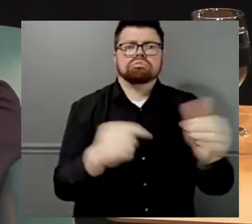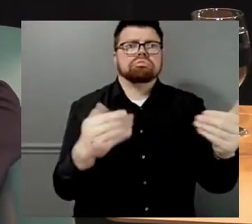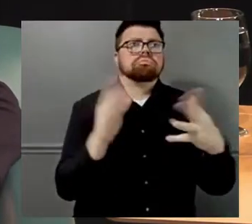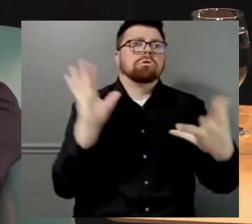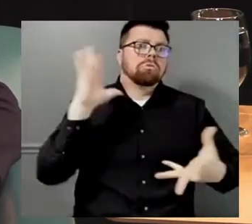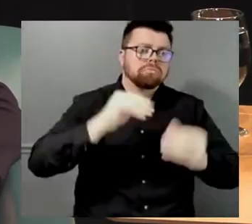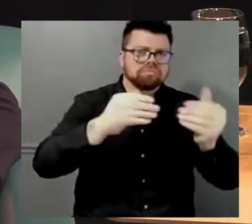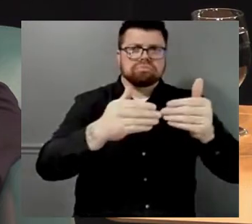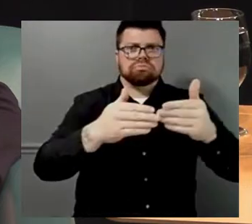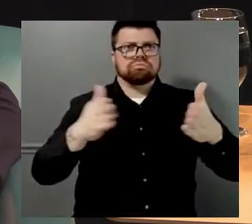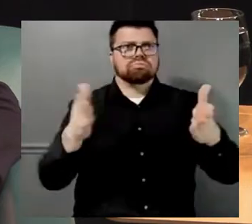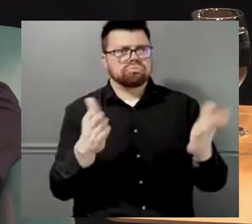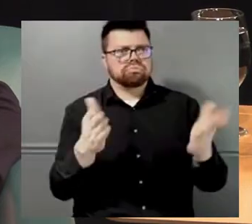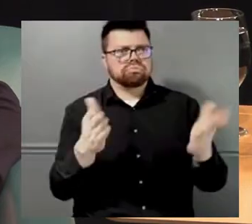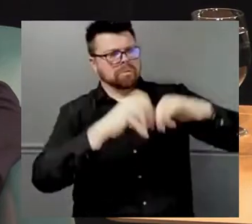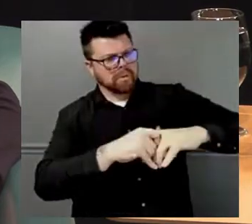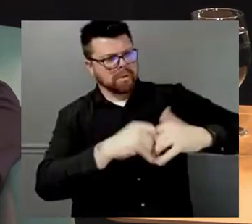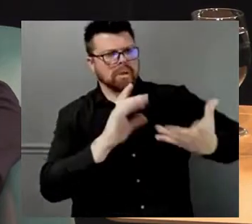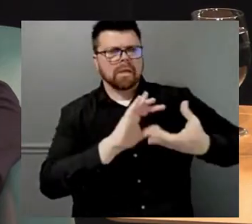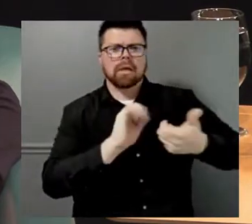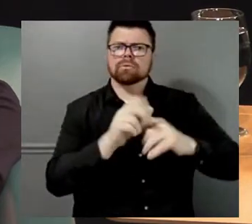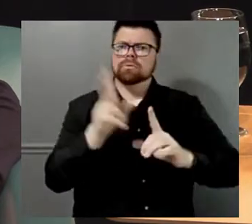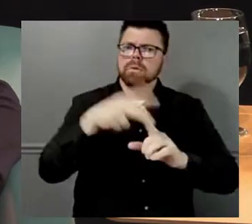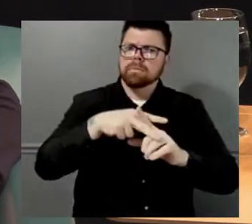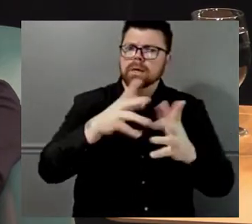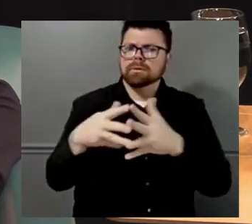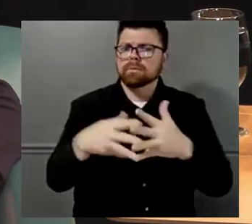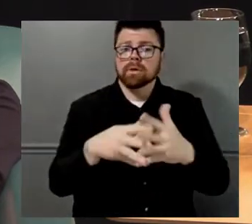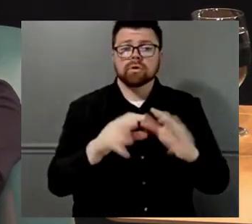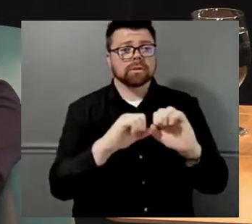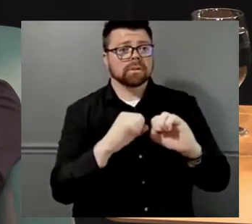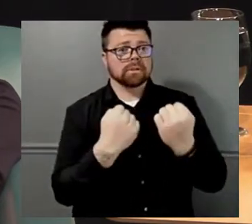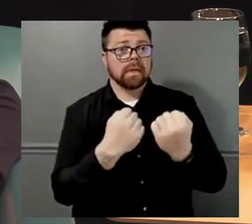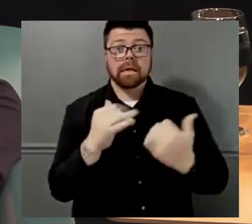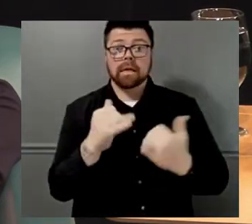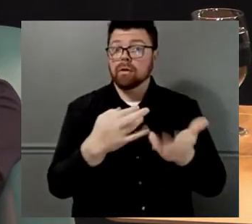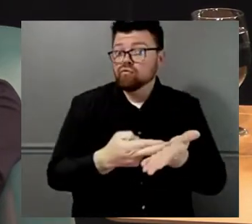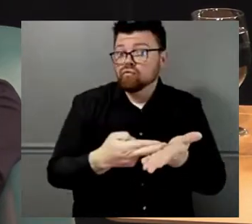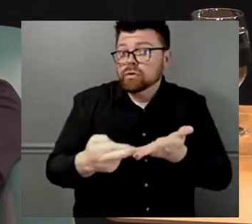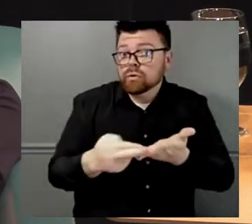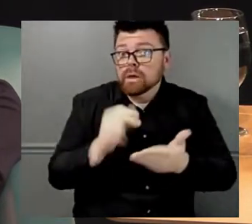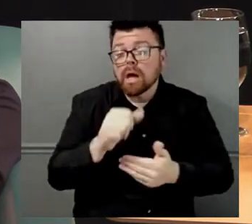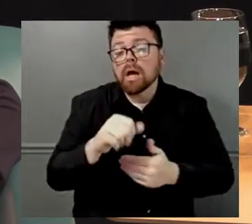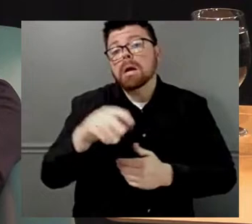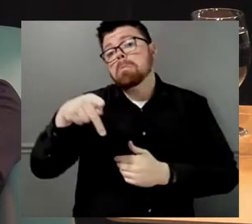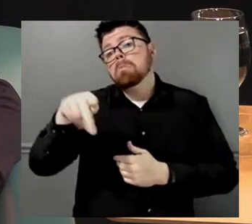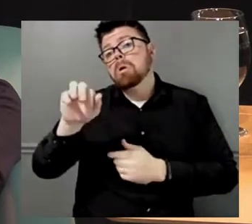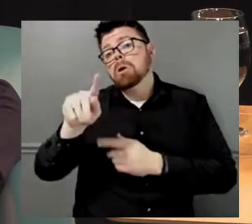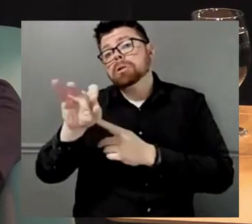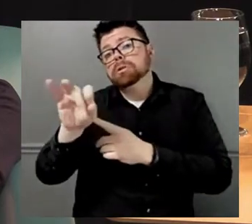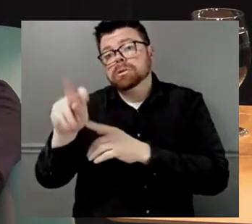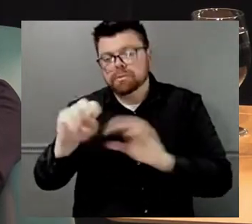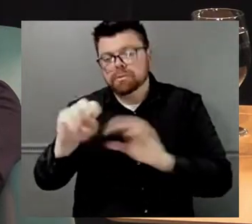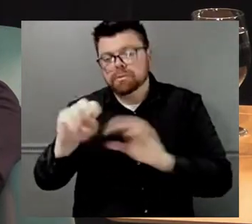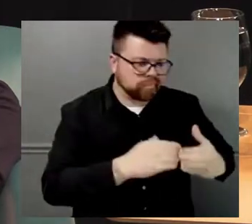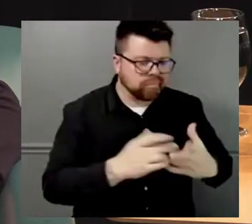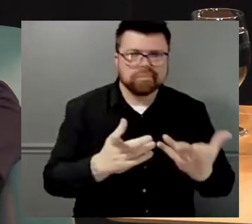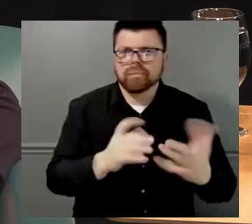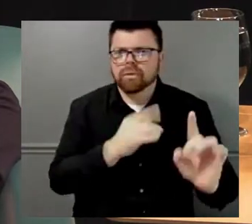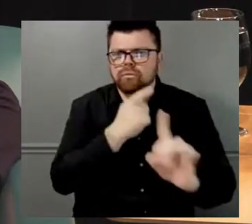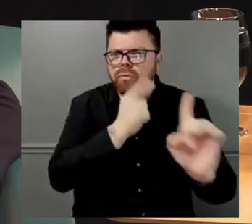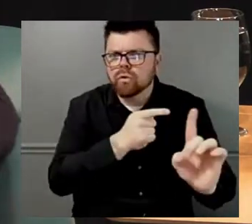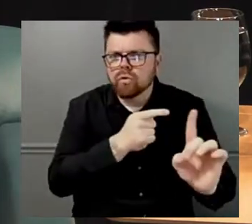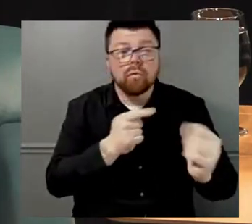in American society. And I think drawing on resources like that, that are nonpartisan and are designed to lay out all the arguments, is a way